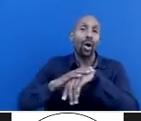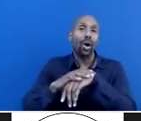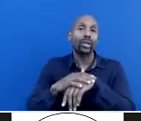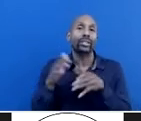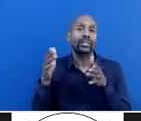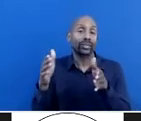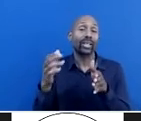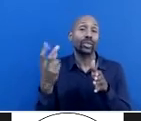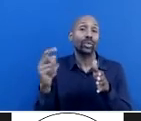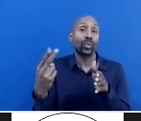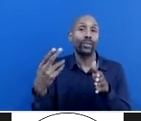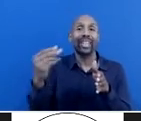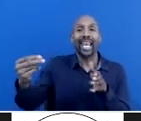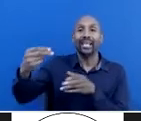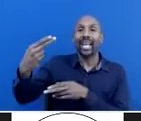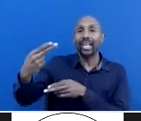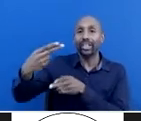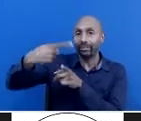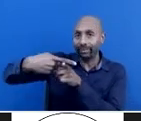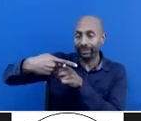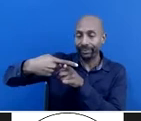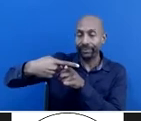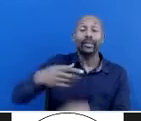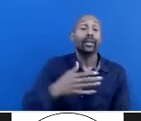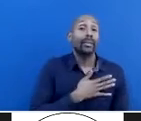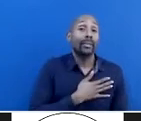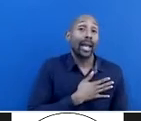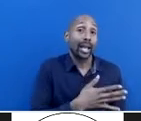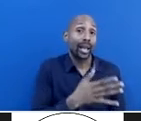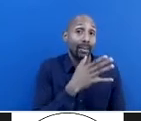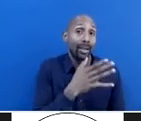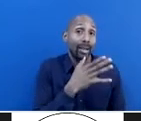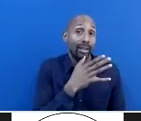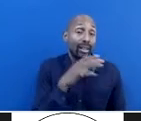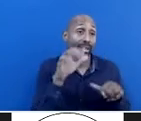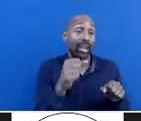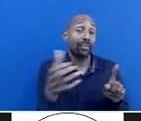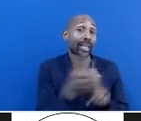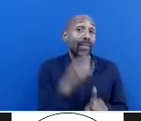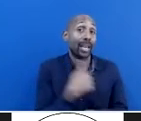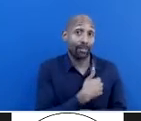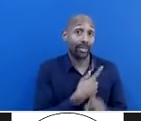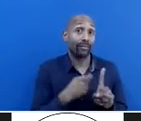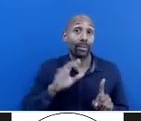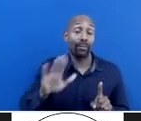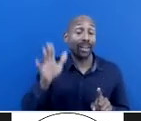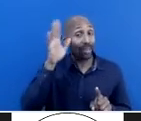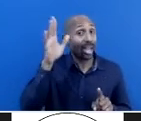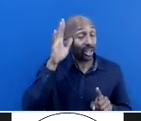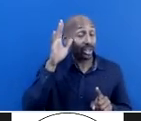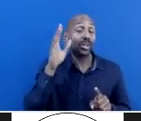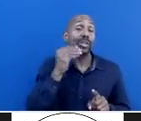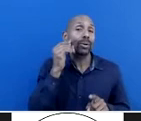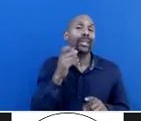My mother kidnapped us from his residence when I was about 7 years old because he was a serial